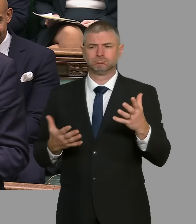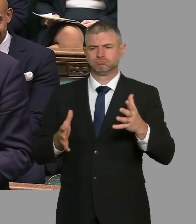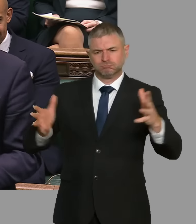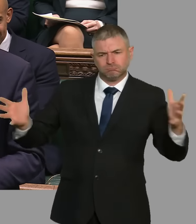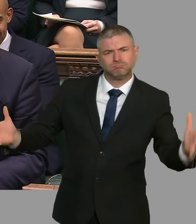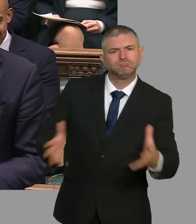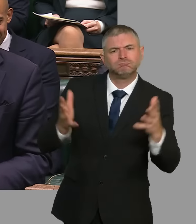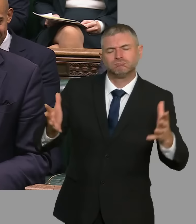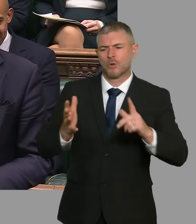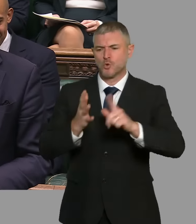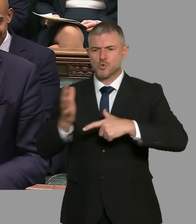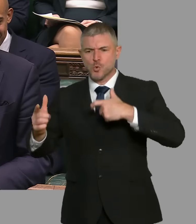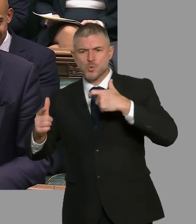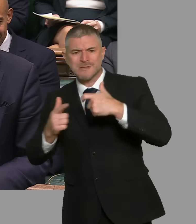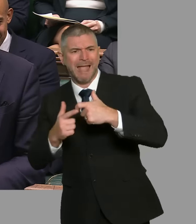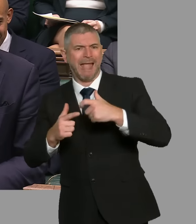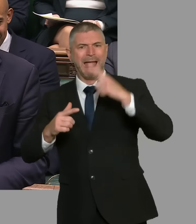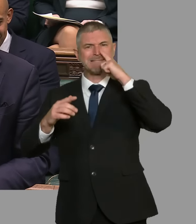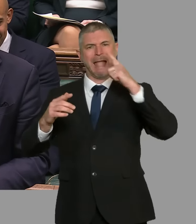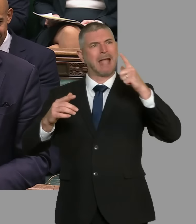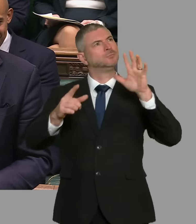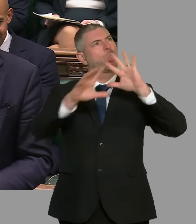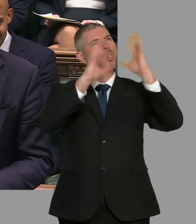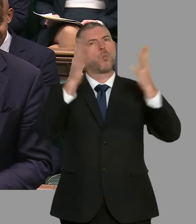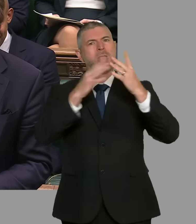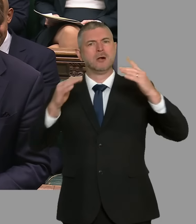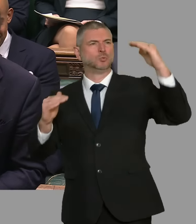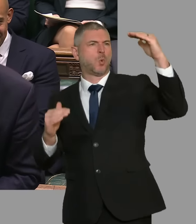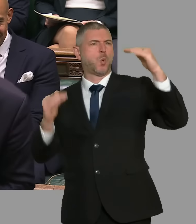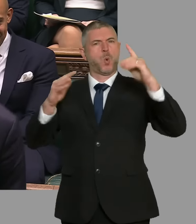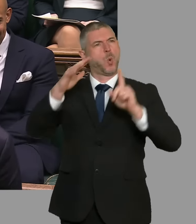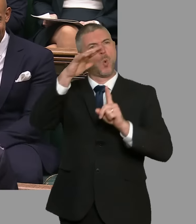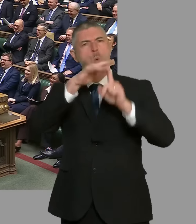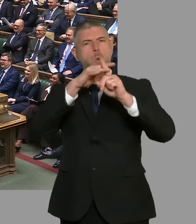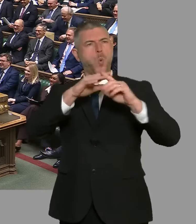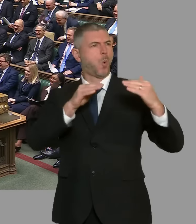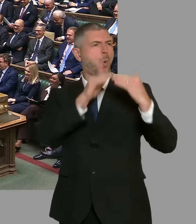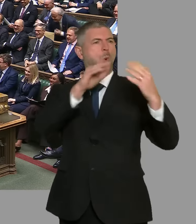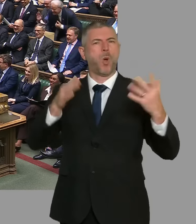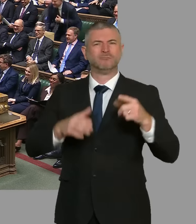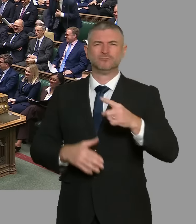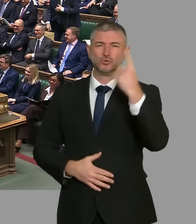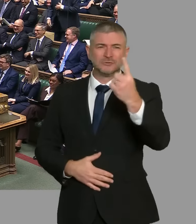House that he will never, ever, ever be away on a Wednesday ever again?